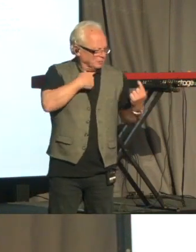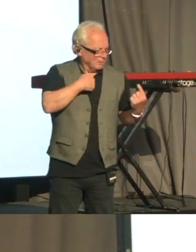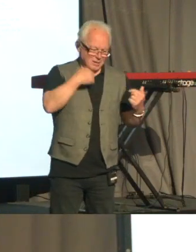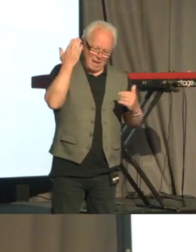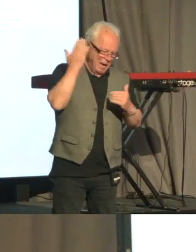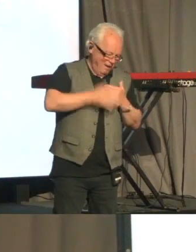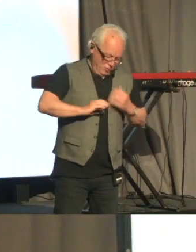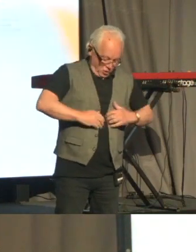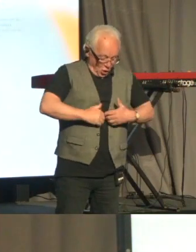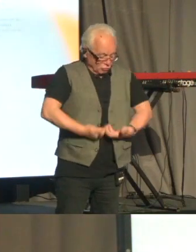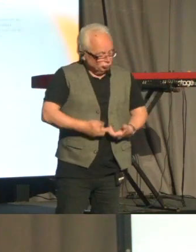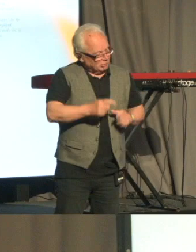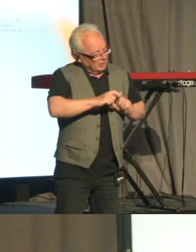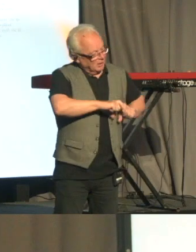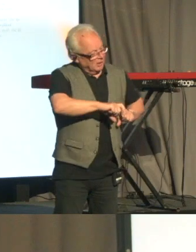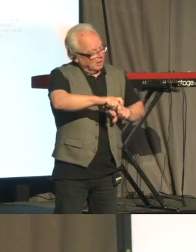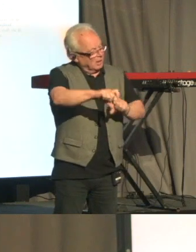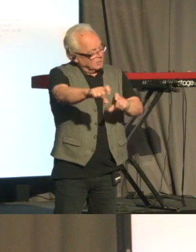go hungry.